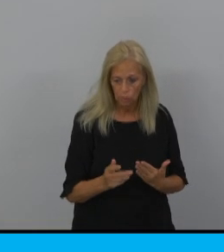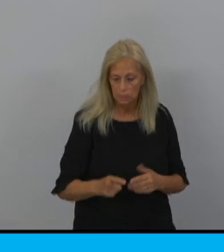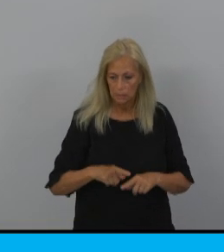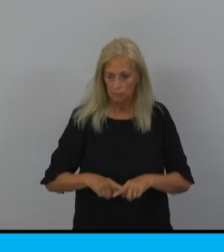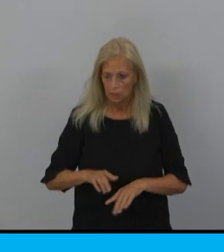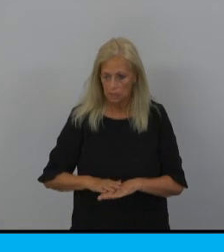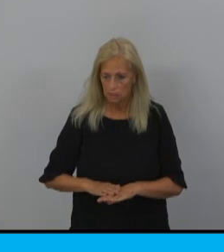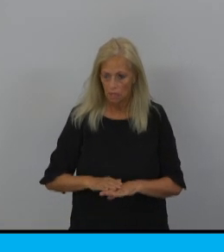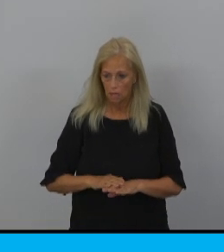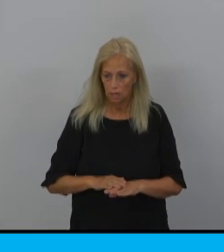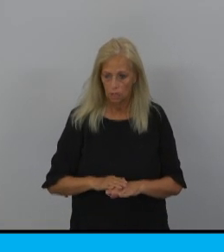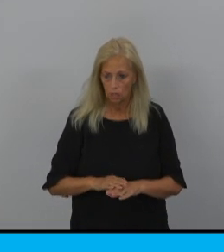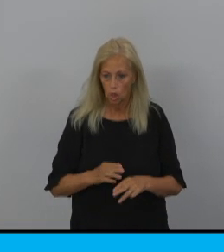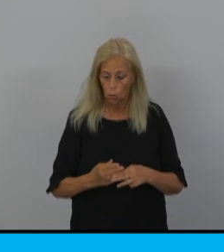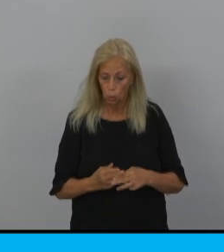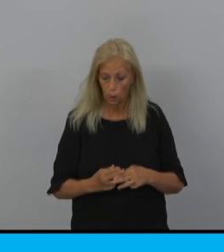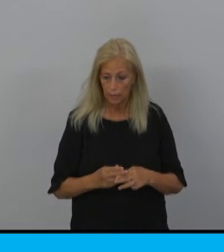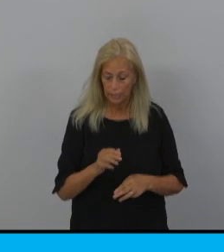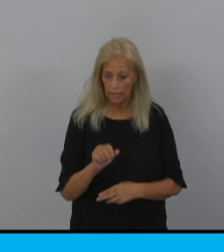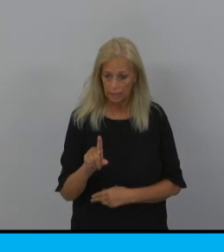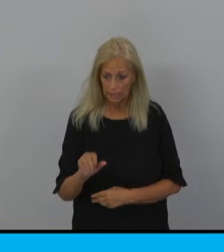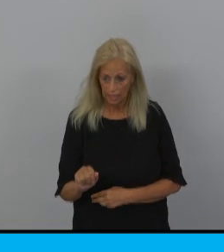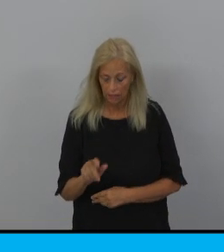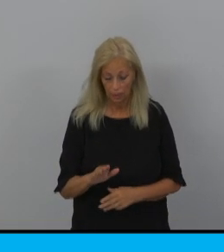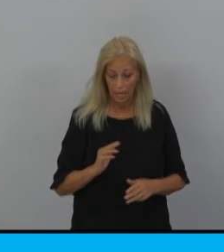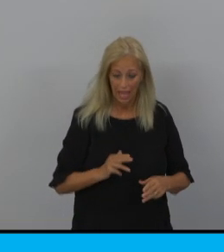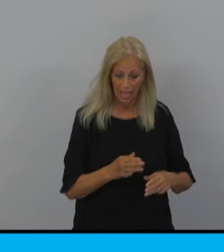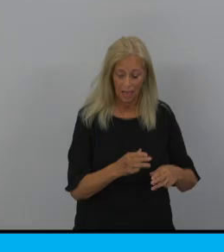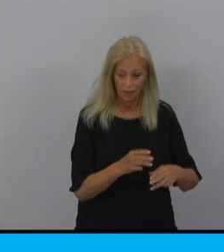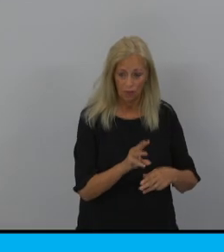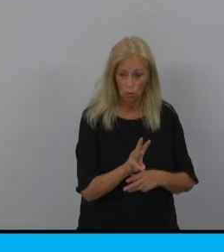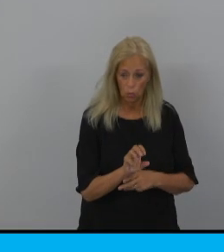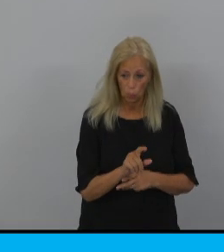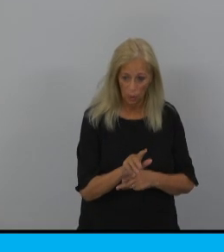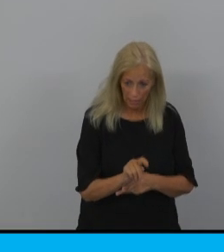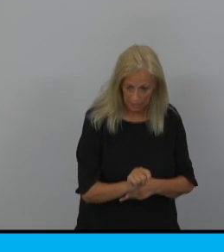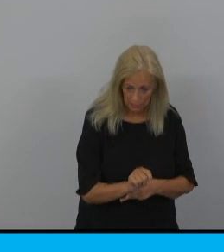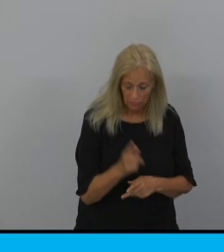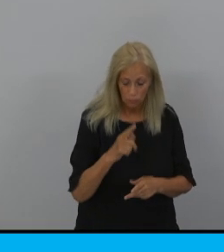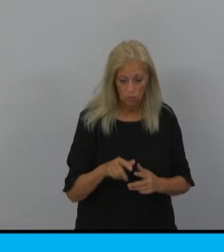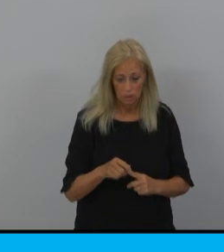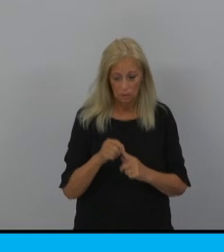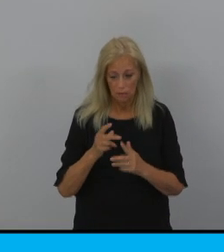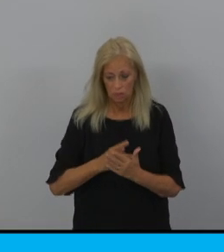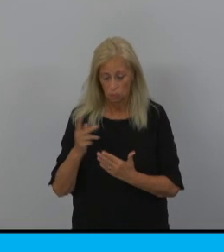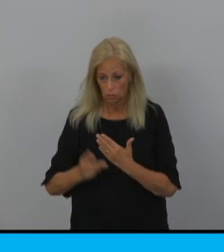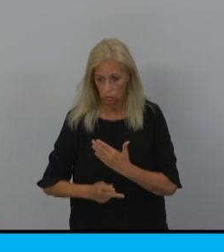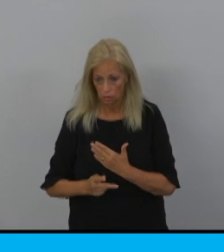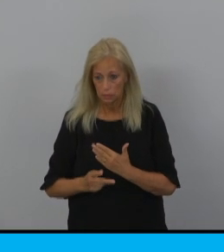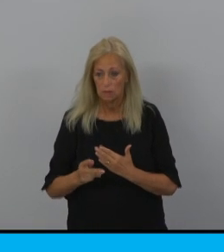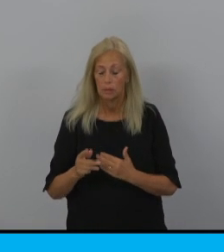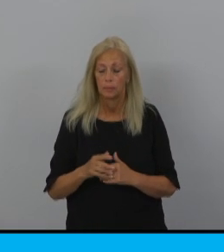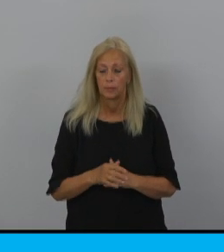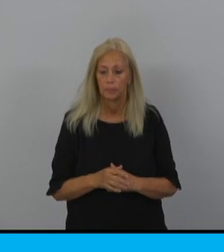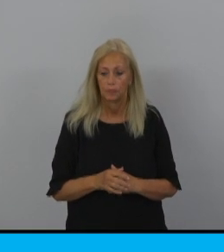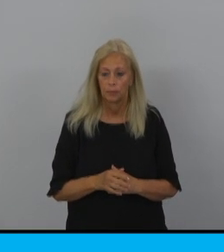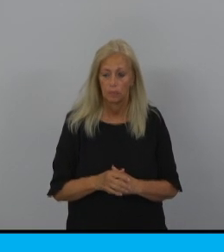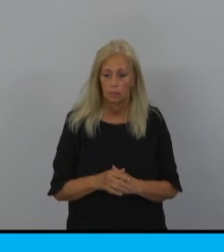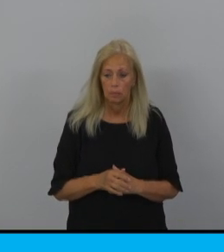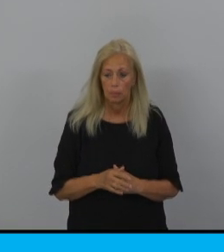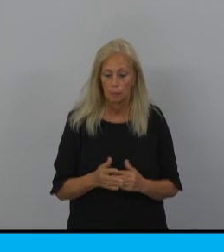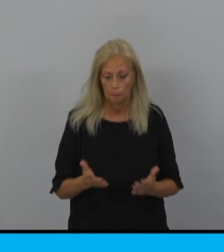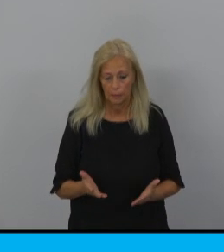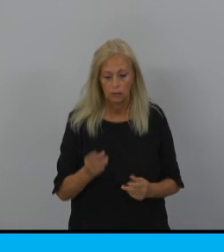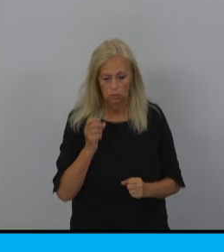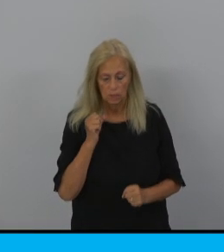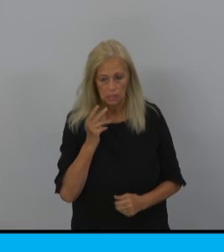are based on weighted ADA. They have a weight for these special programs that varies depending on the program.